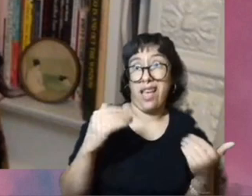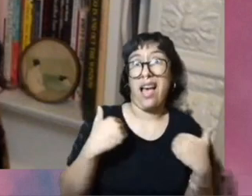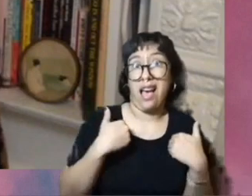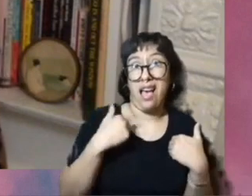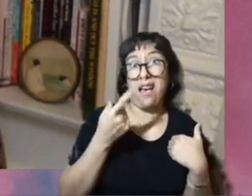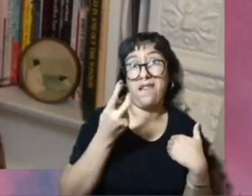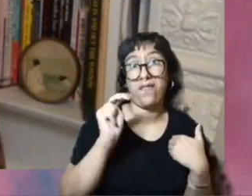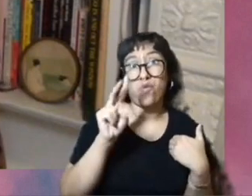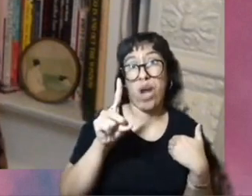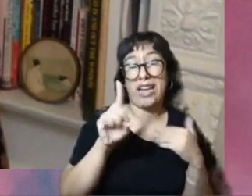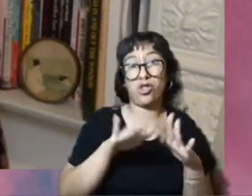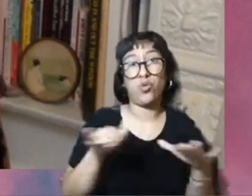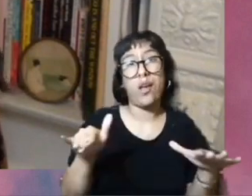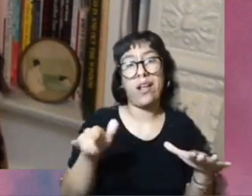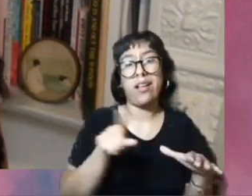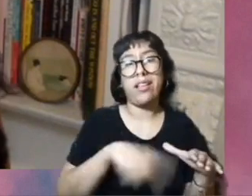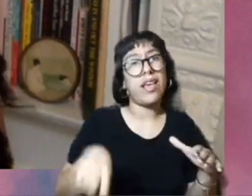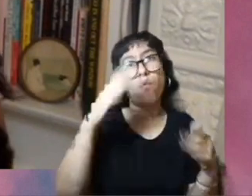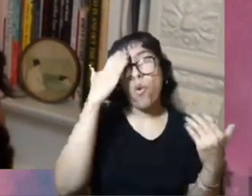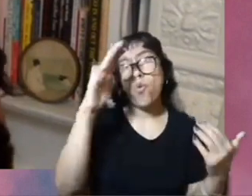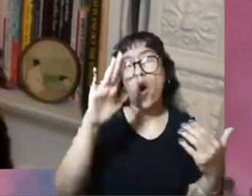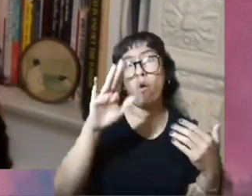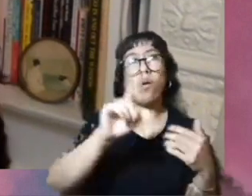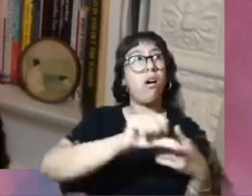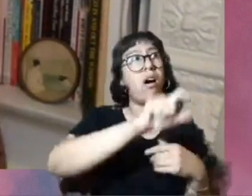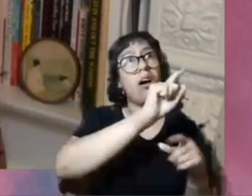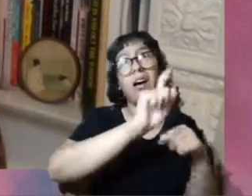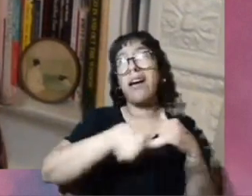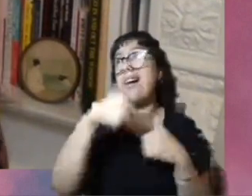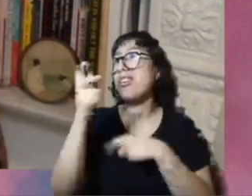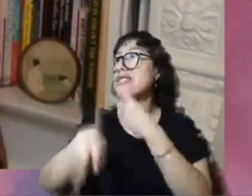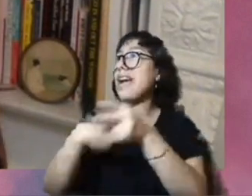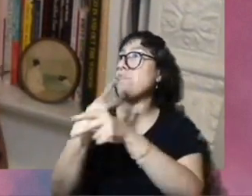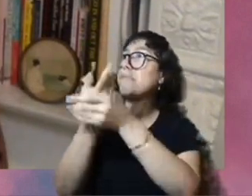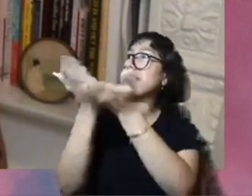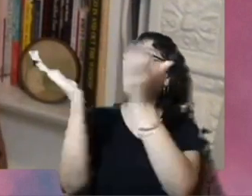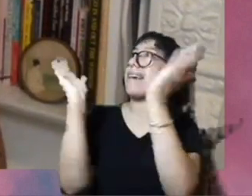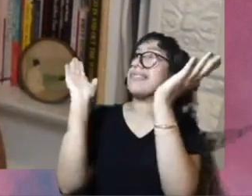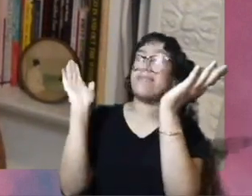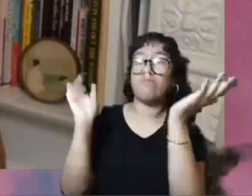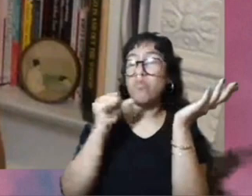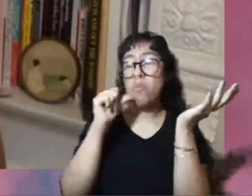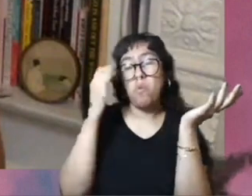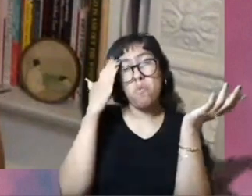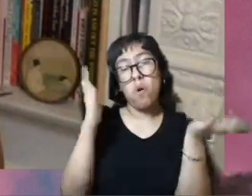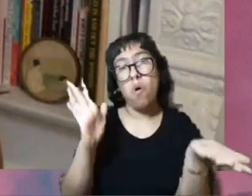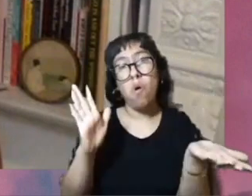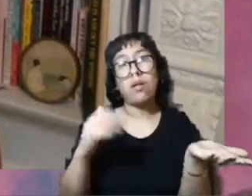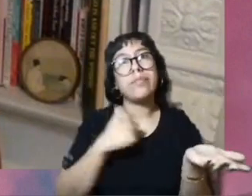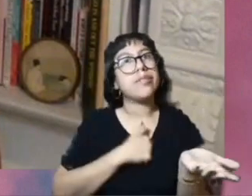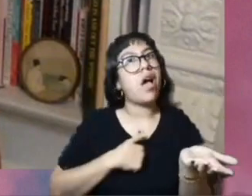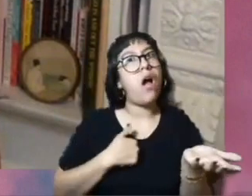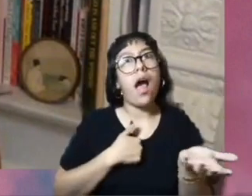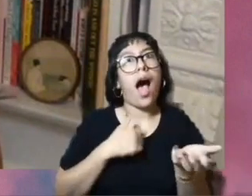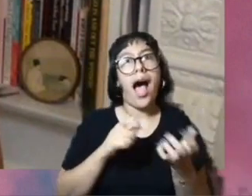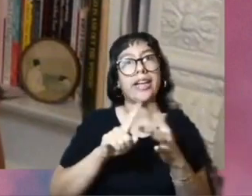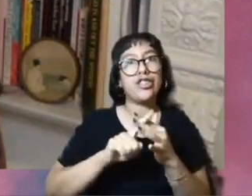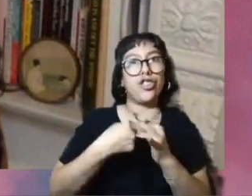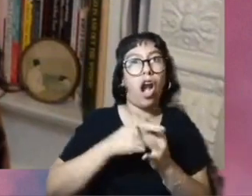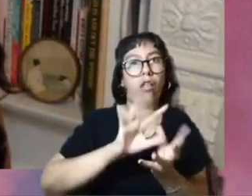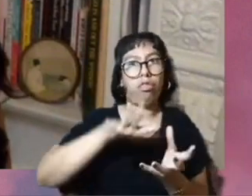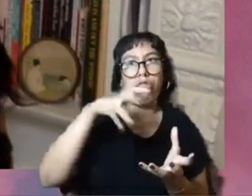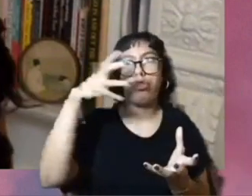they will not know any other kind of sky. I'm sorry. I am Pandora's box in